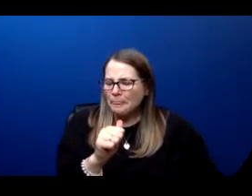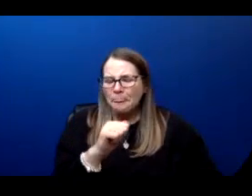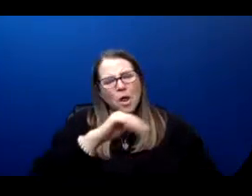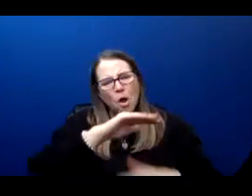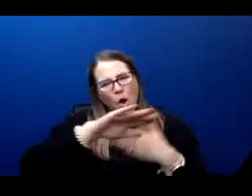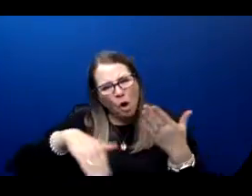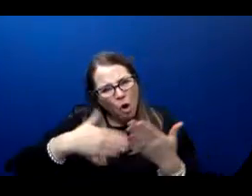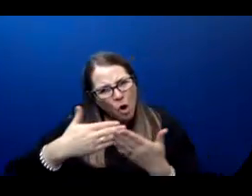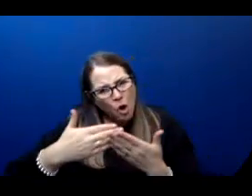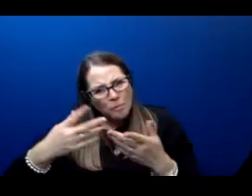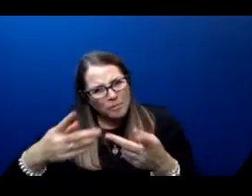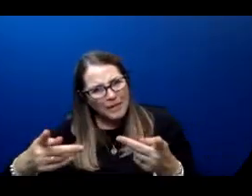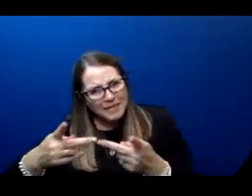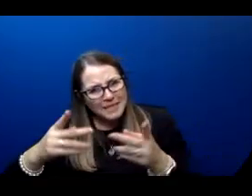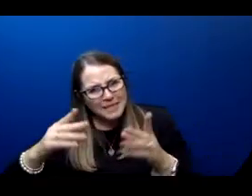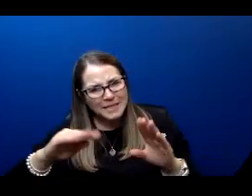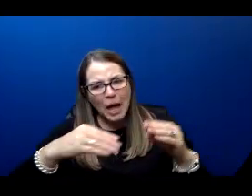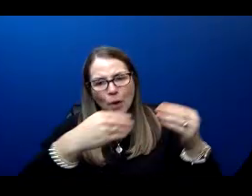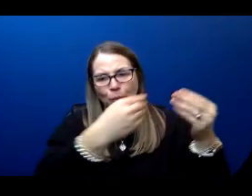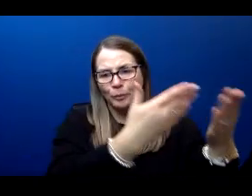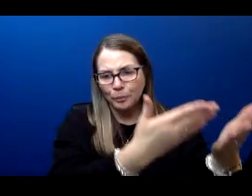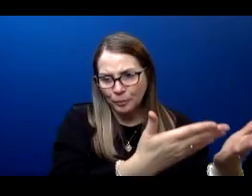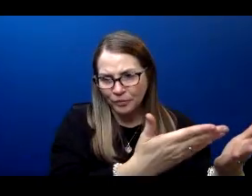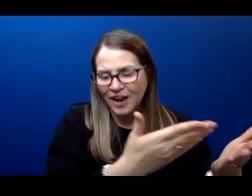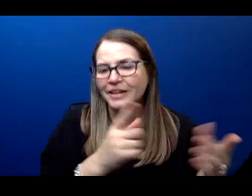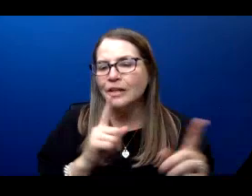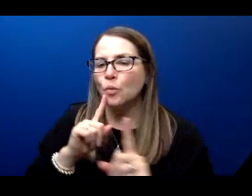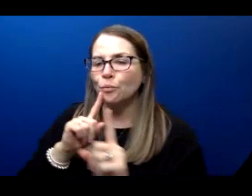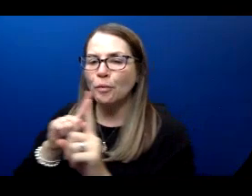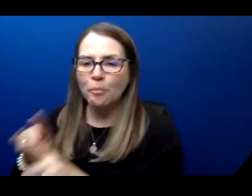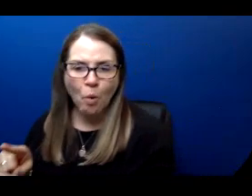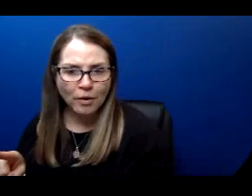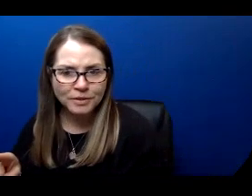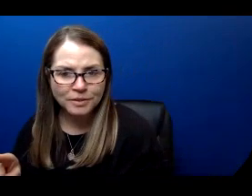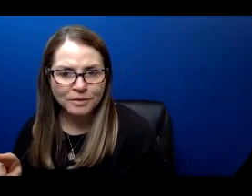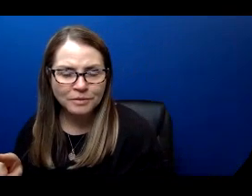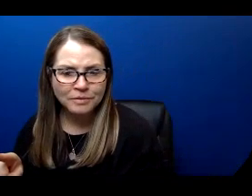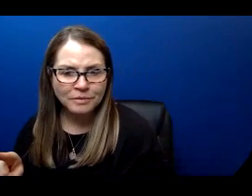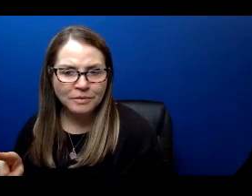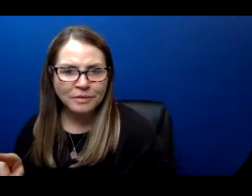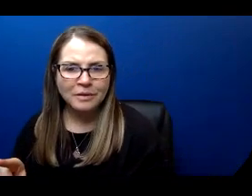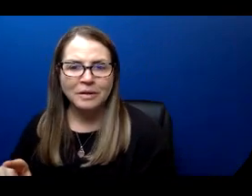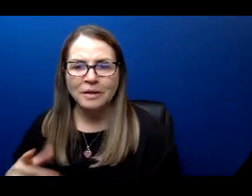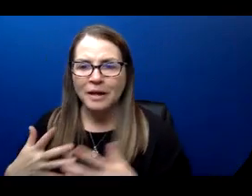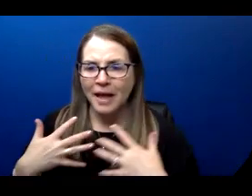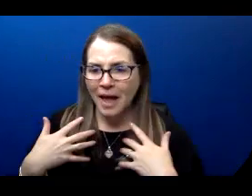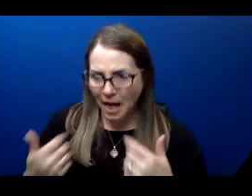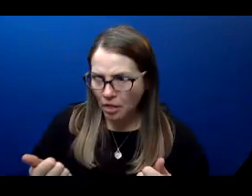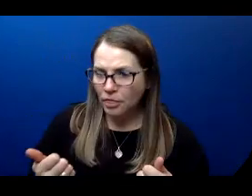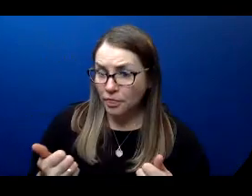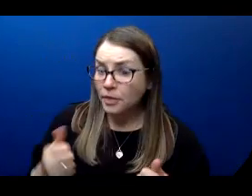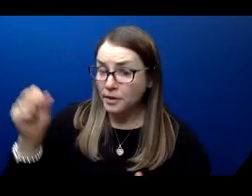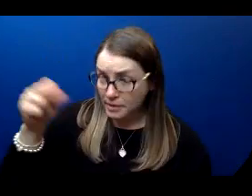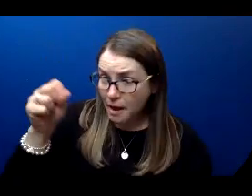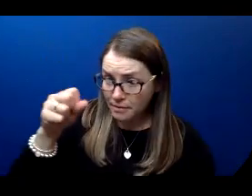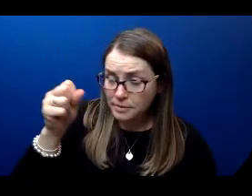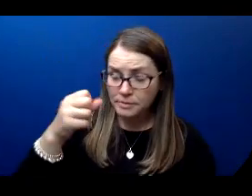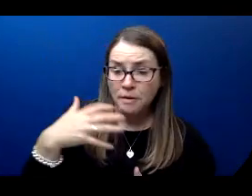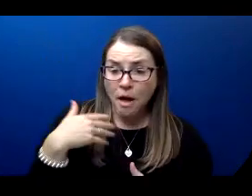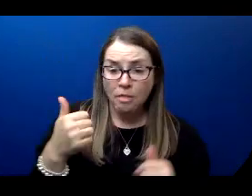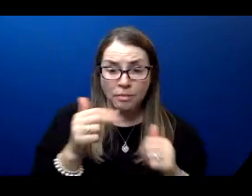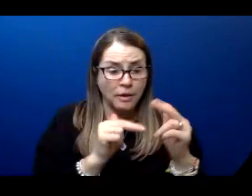provides vaccinations reports that the vaccination has been given, whereas in more healthcare entities, they are required to register